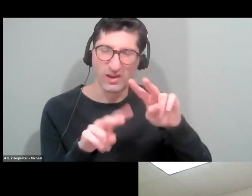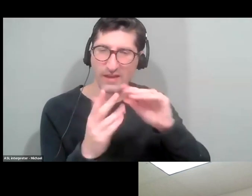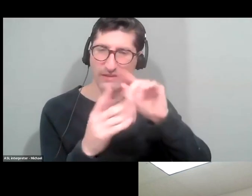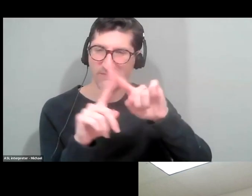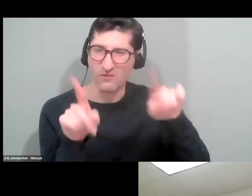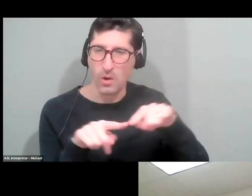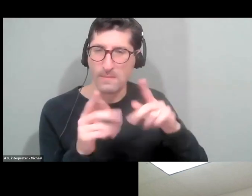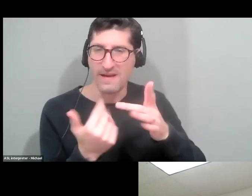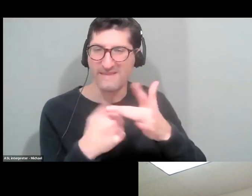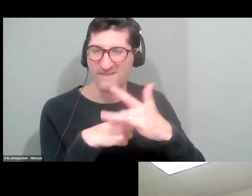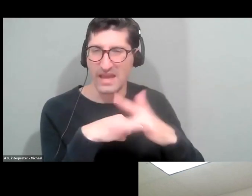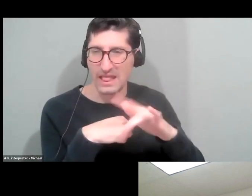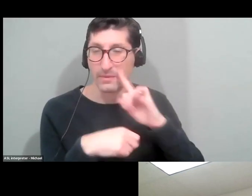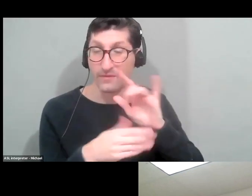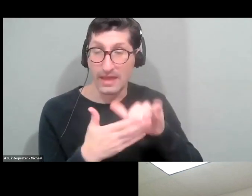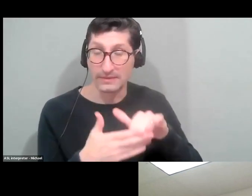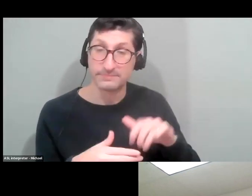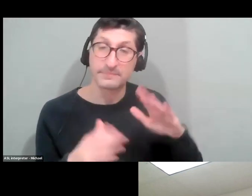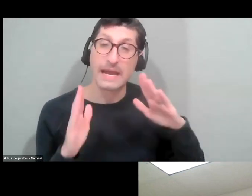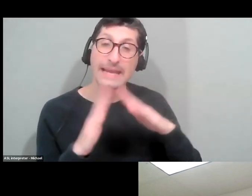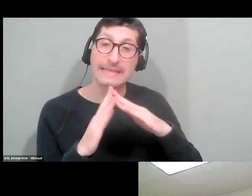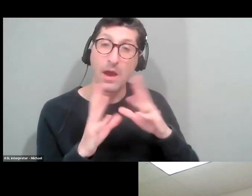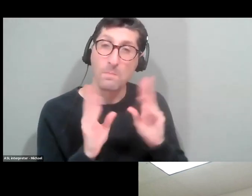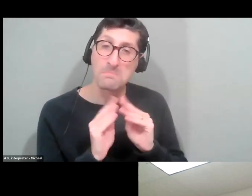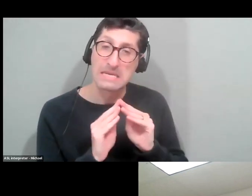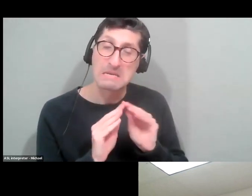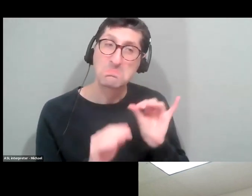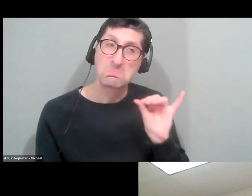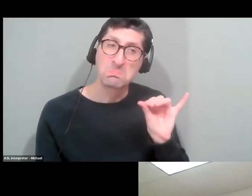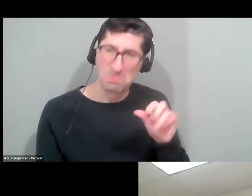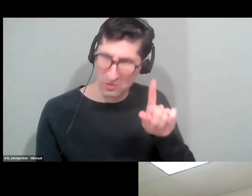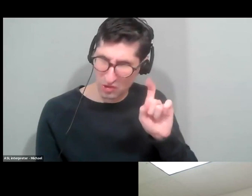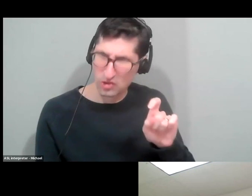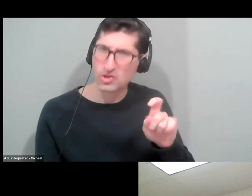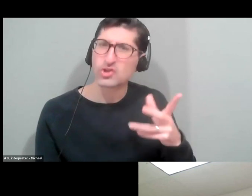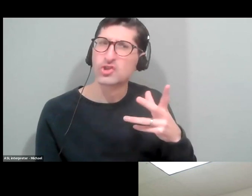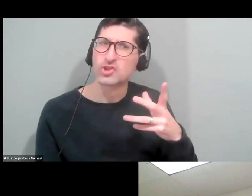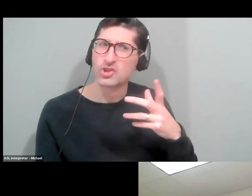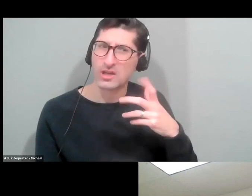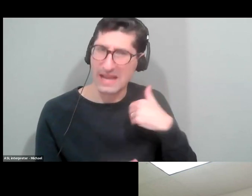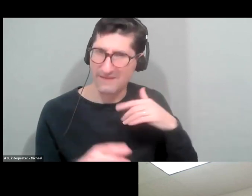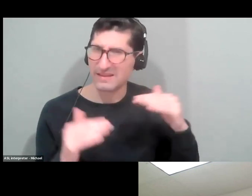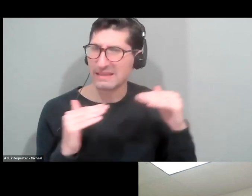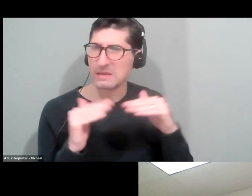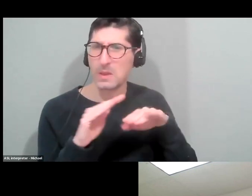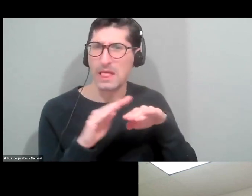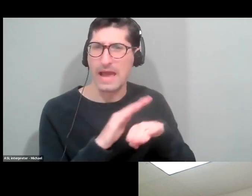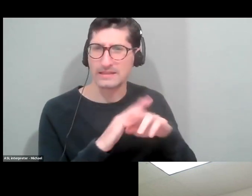and yeah, town meetings should also be covered by the same sorts of accessibility